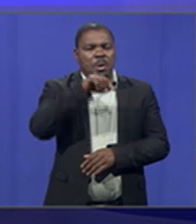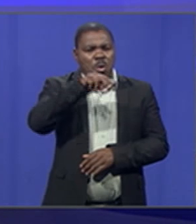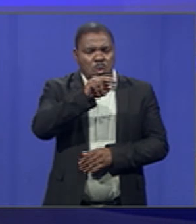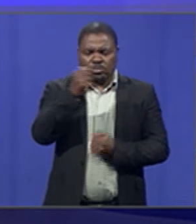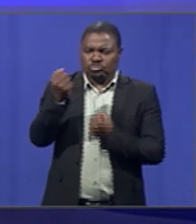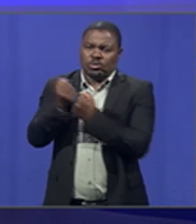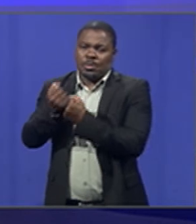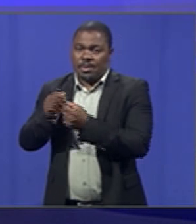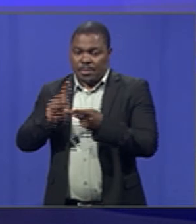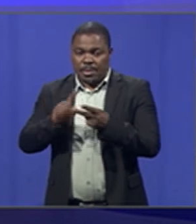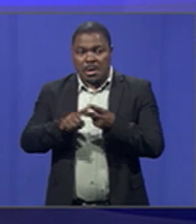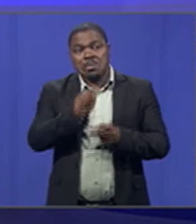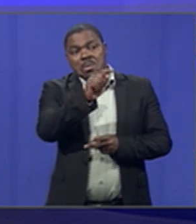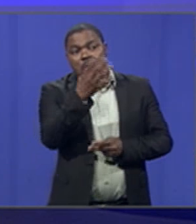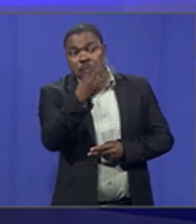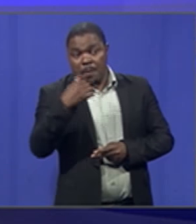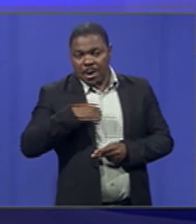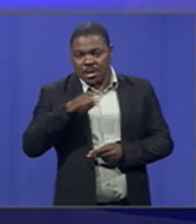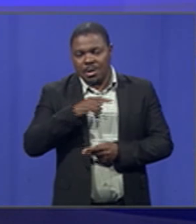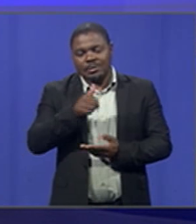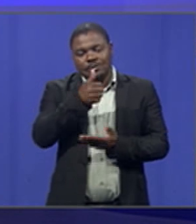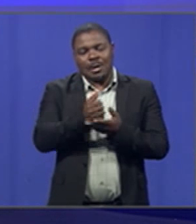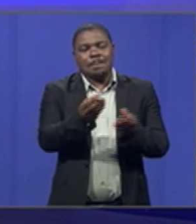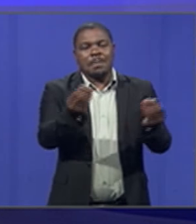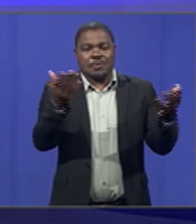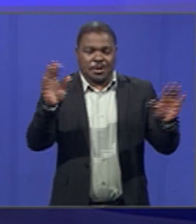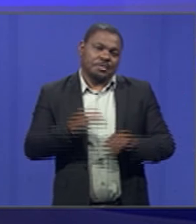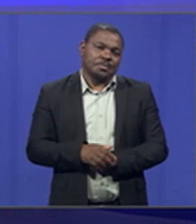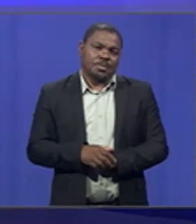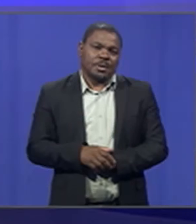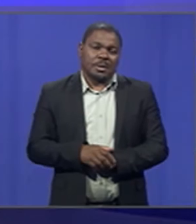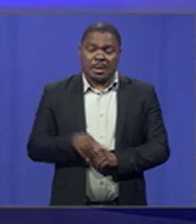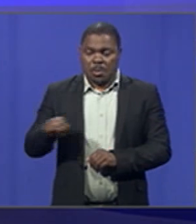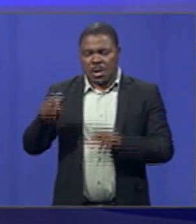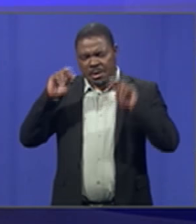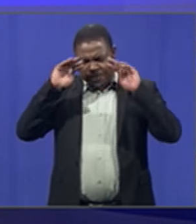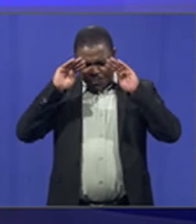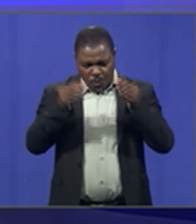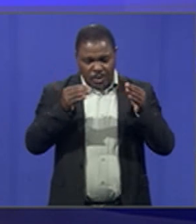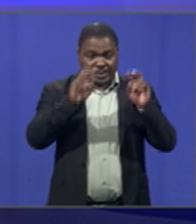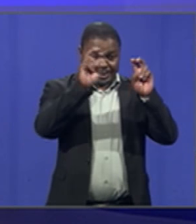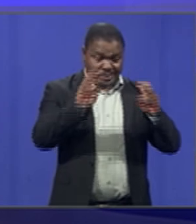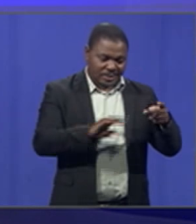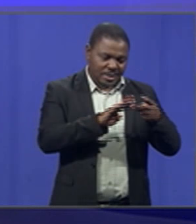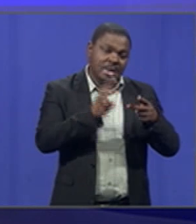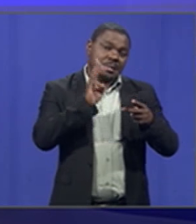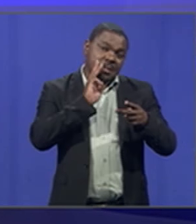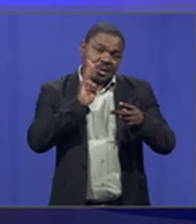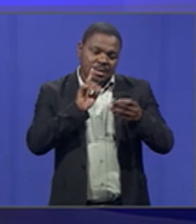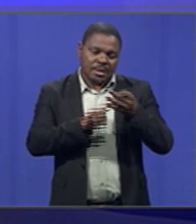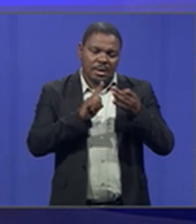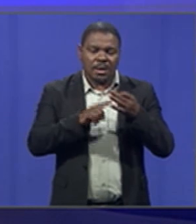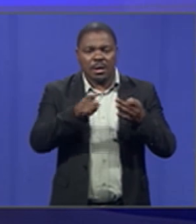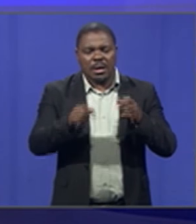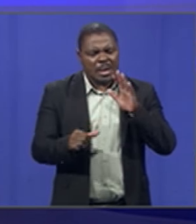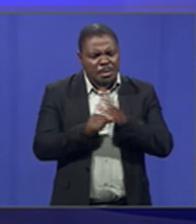iponela manno mo bomasepaleng ba le bane. Lekoko le tsepamisitse mogopolo mo motlakaseng, tlamelo ya metsi le tlhokomelo ya mafaratlhatlha